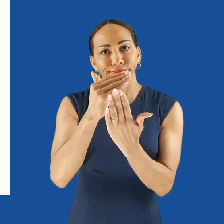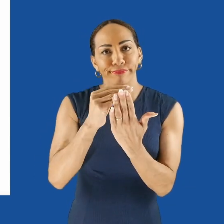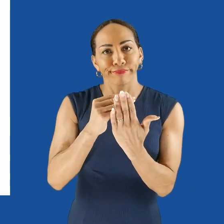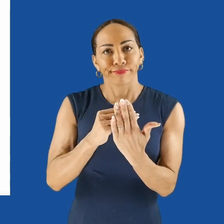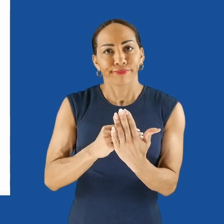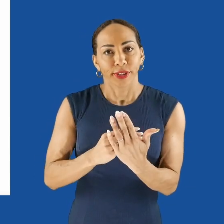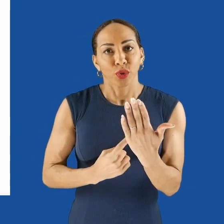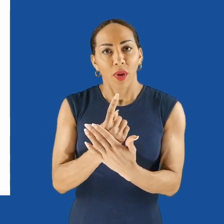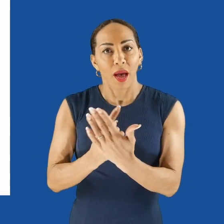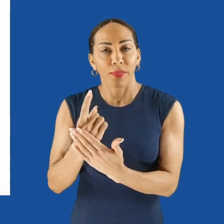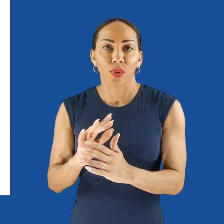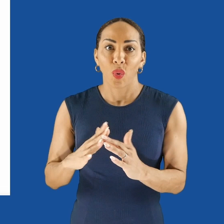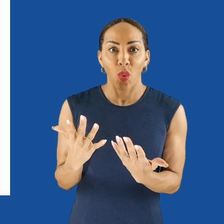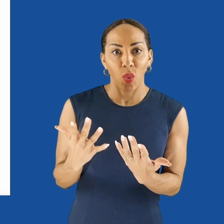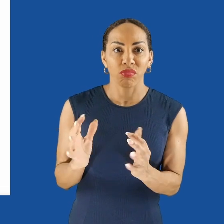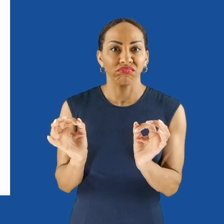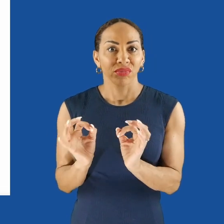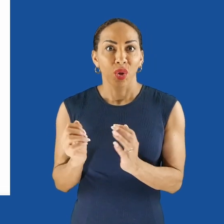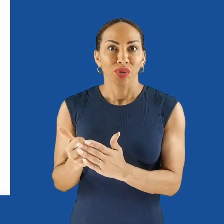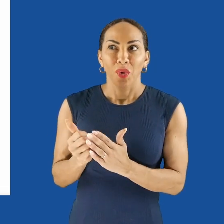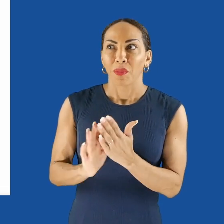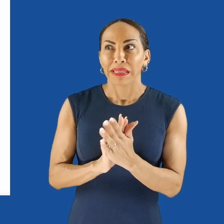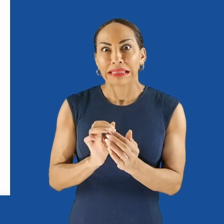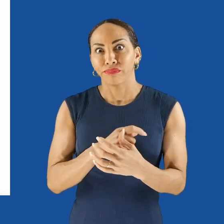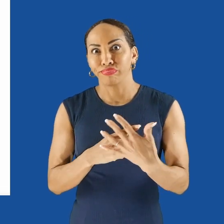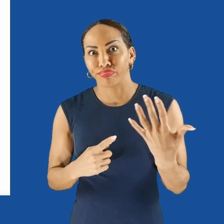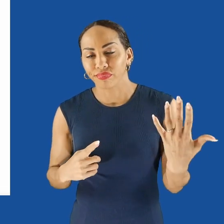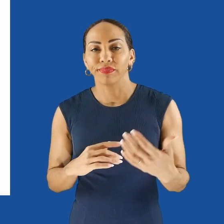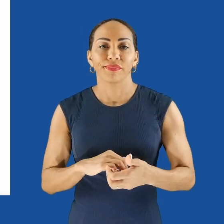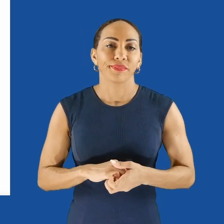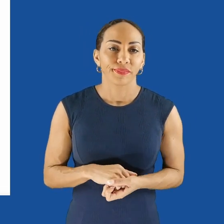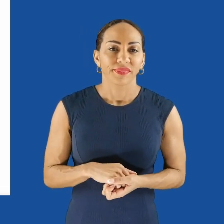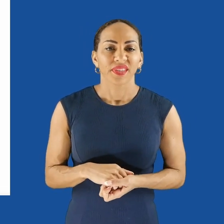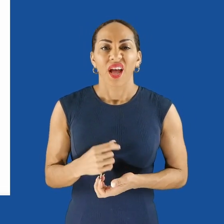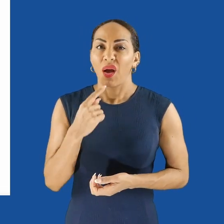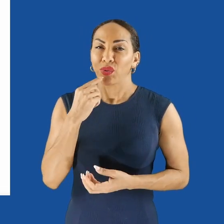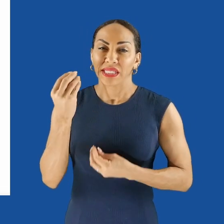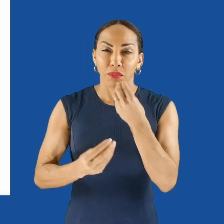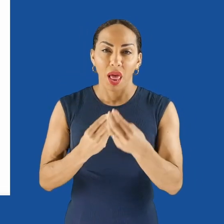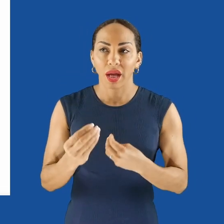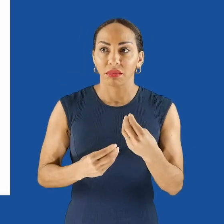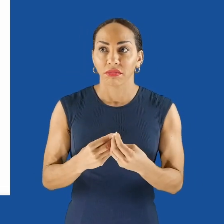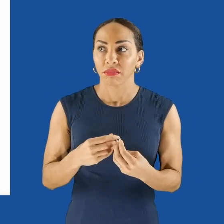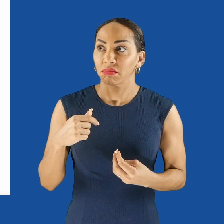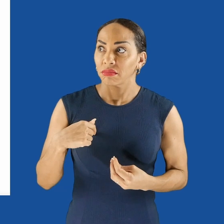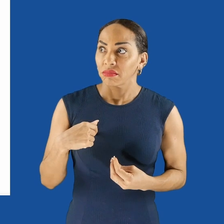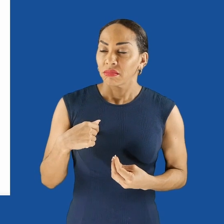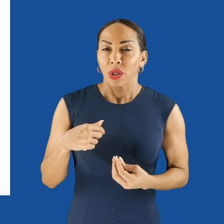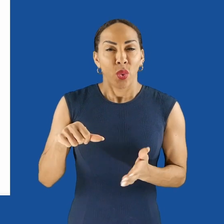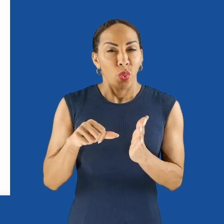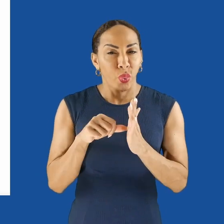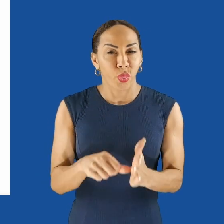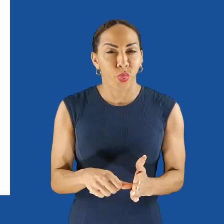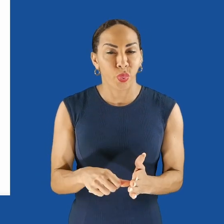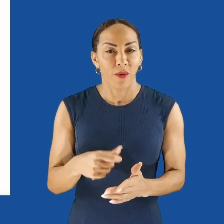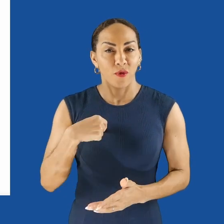work. So I find it really difficult to walk to the